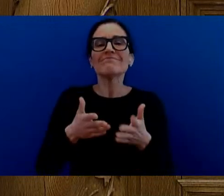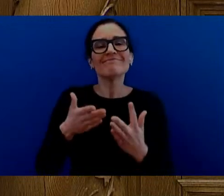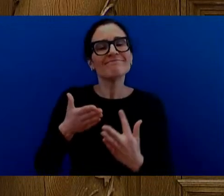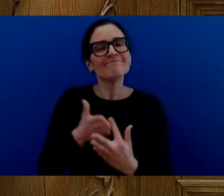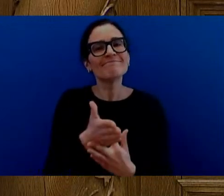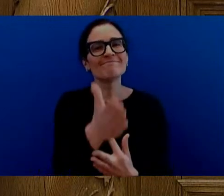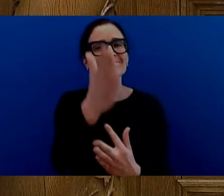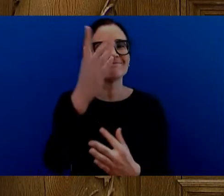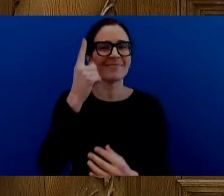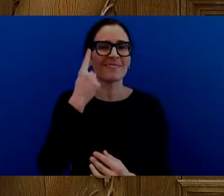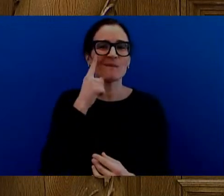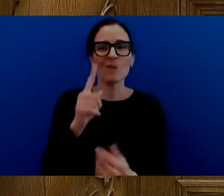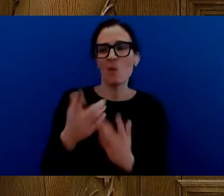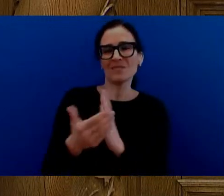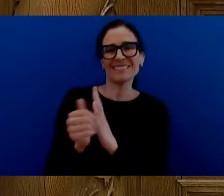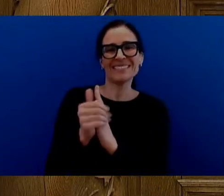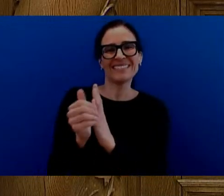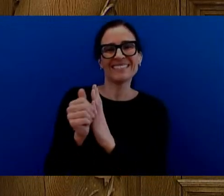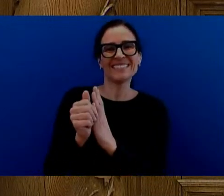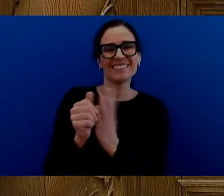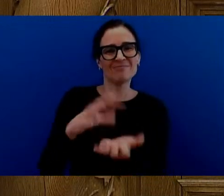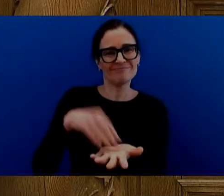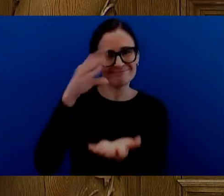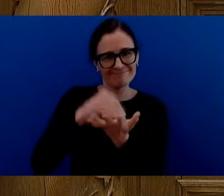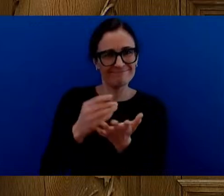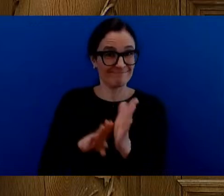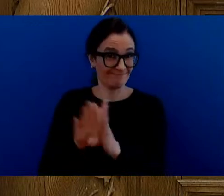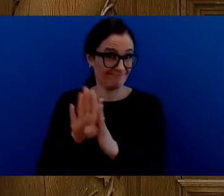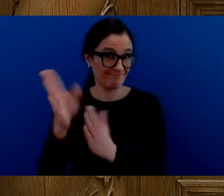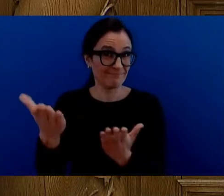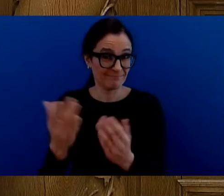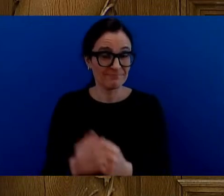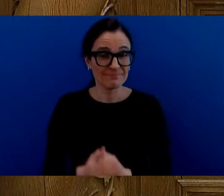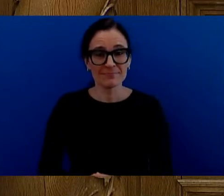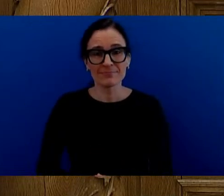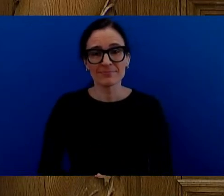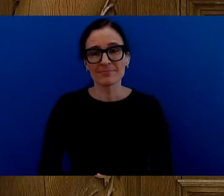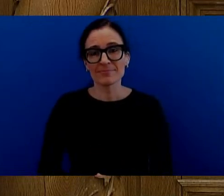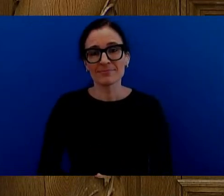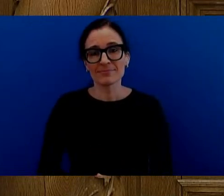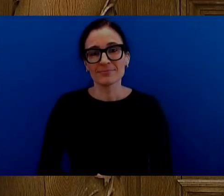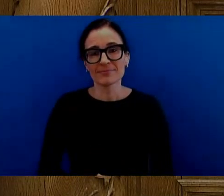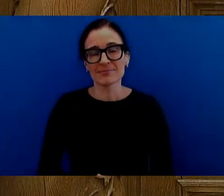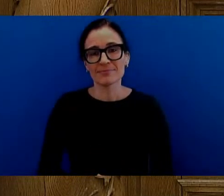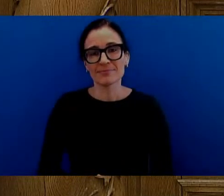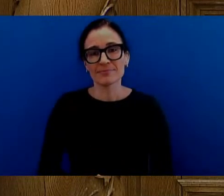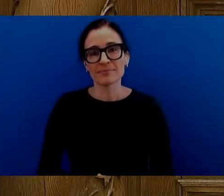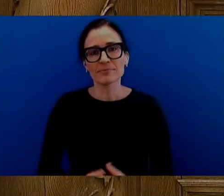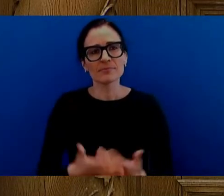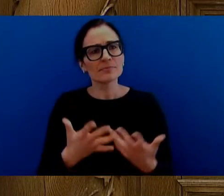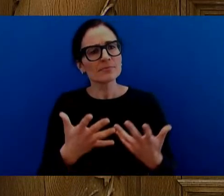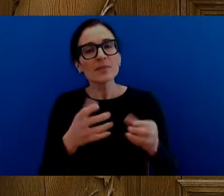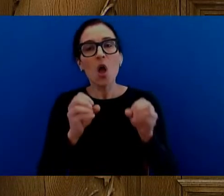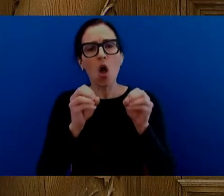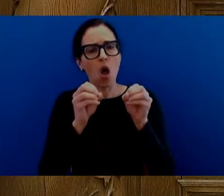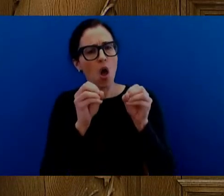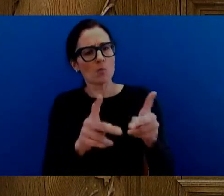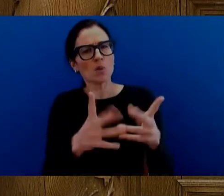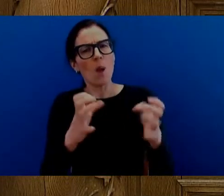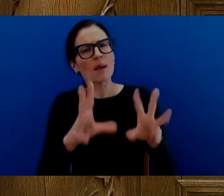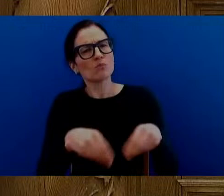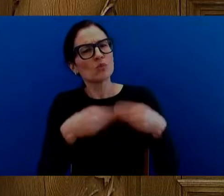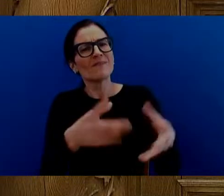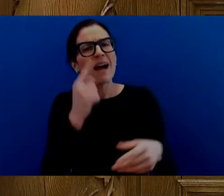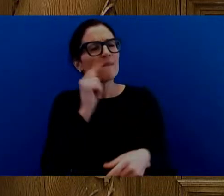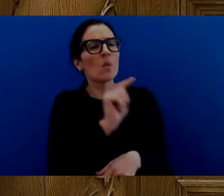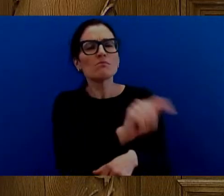Creating new opportunities for mid-career workers and young people that grow the middle class, support business expansion, and strengthen